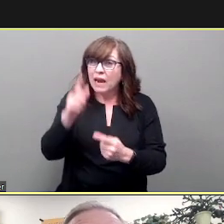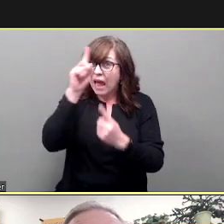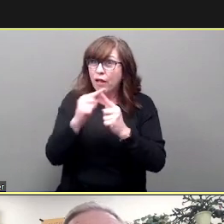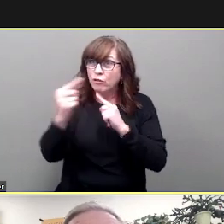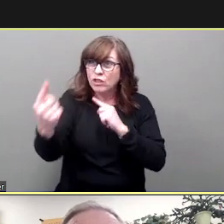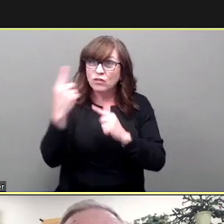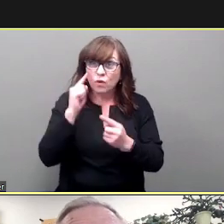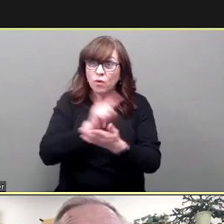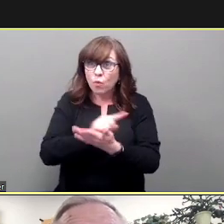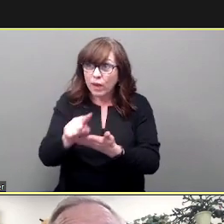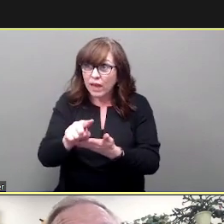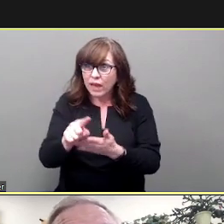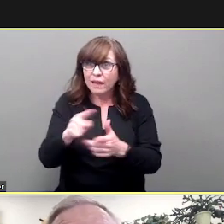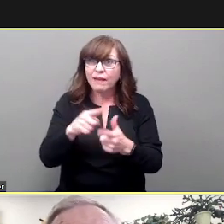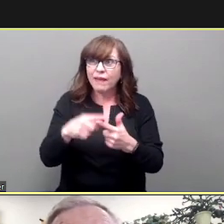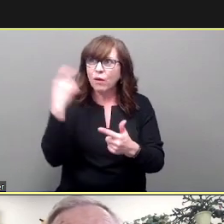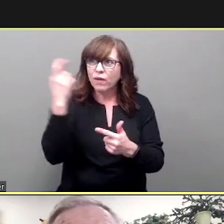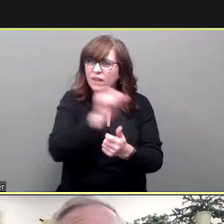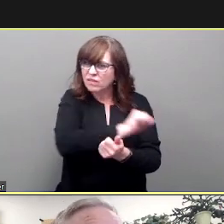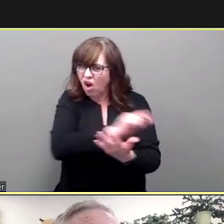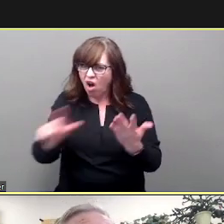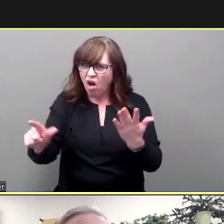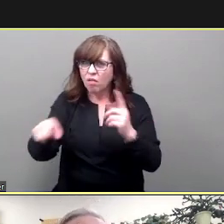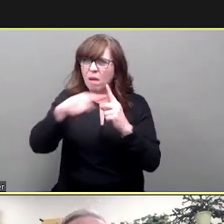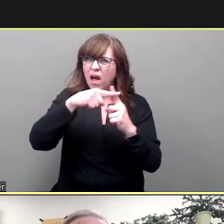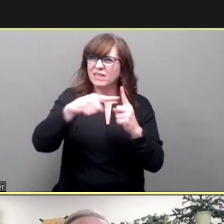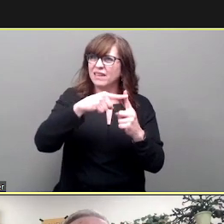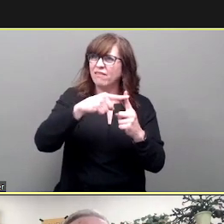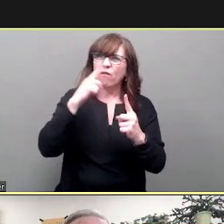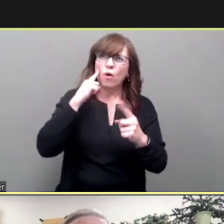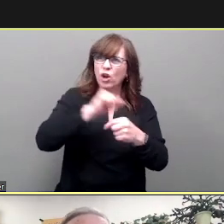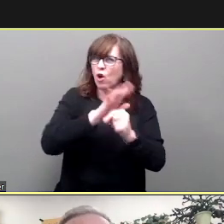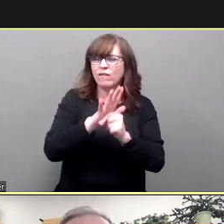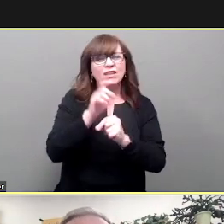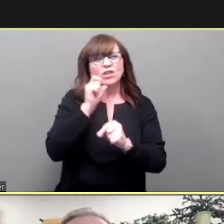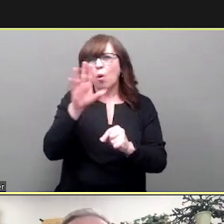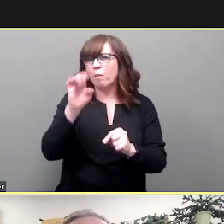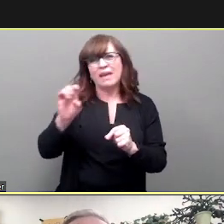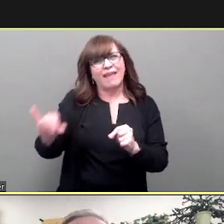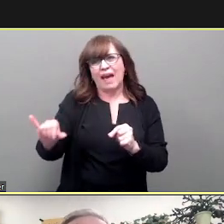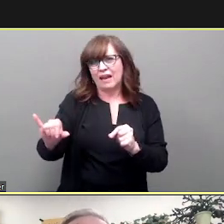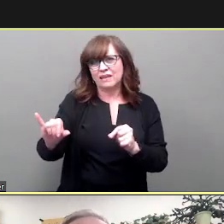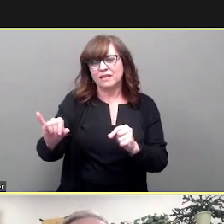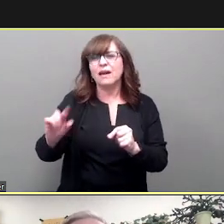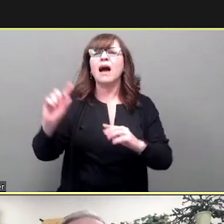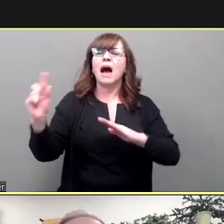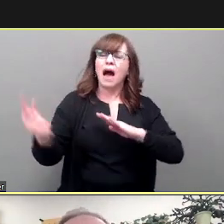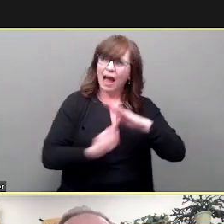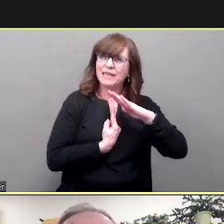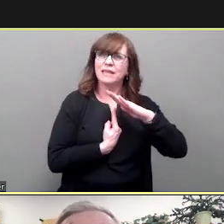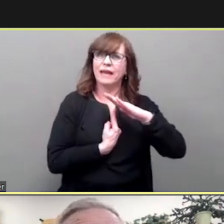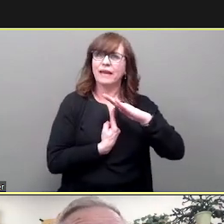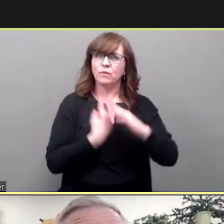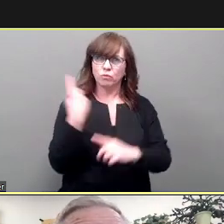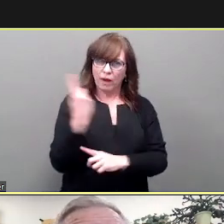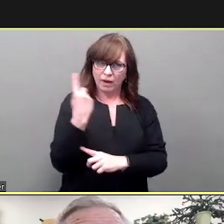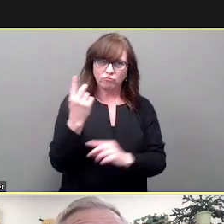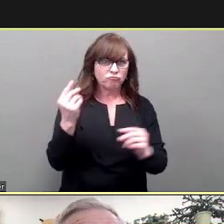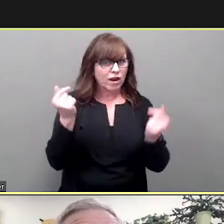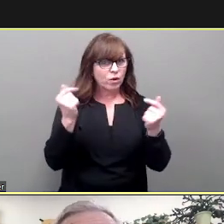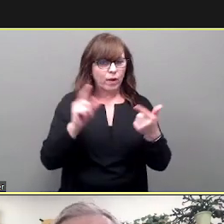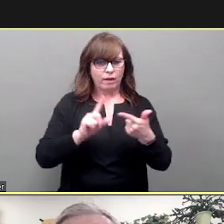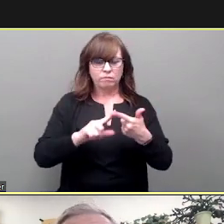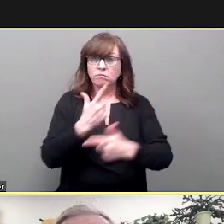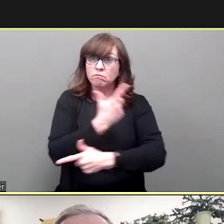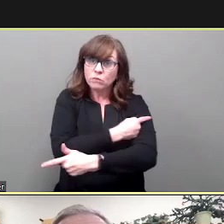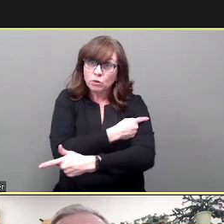out they all had COVID? Don't let that be you. Isolate yourself right away. Get your booster vaccine.